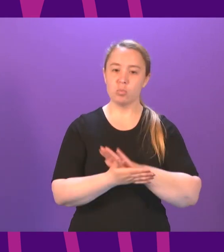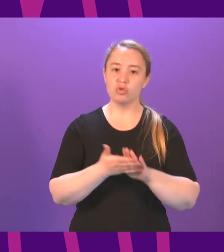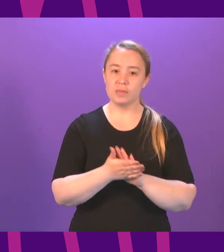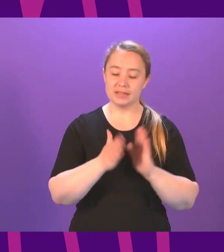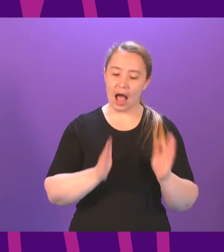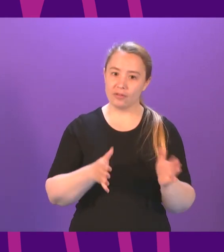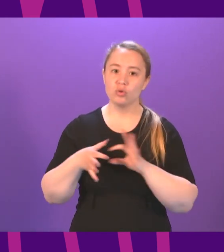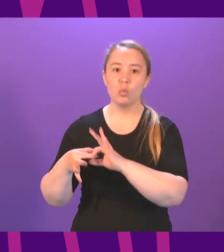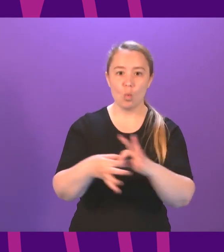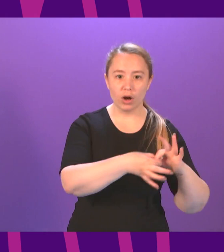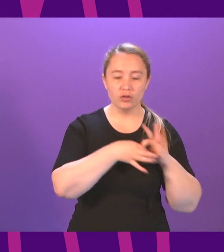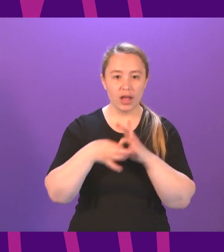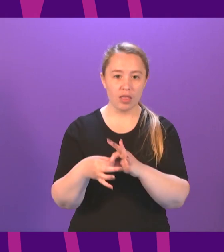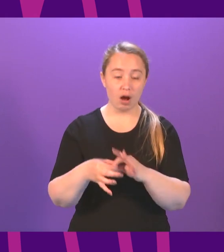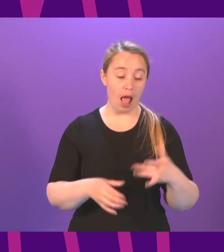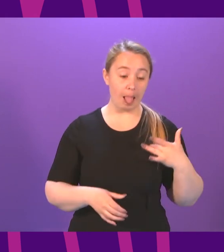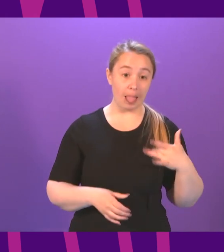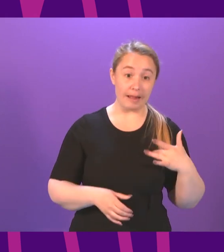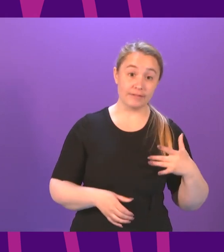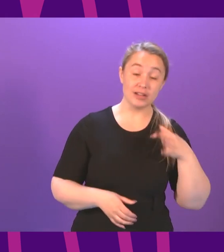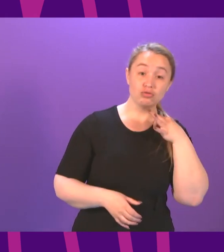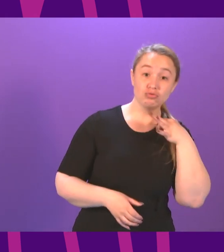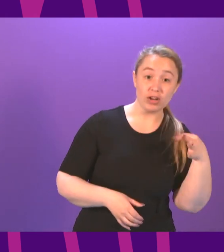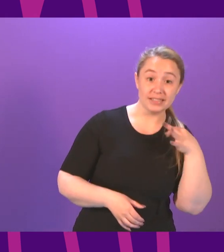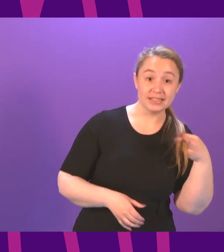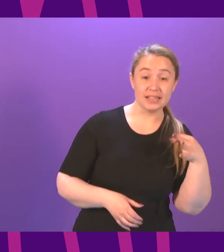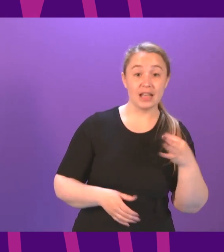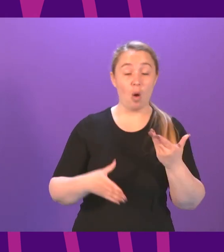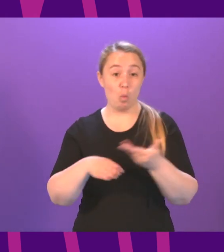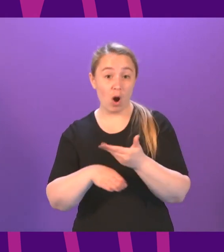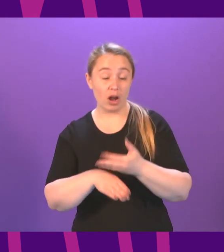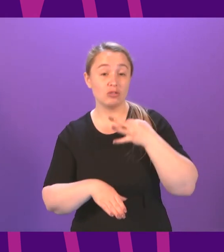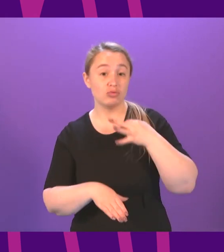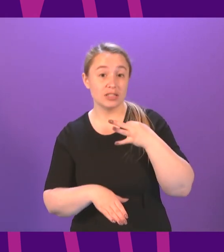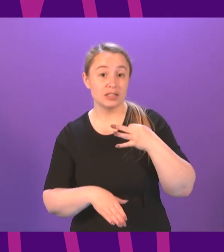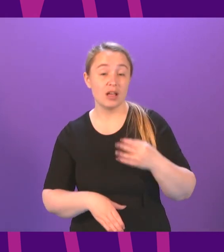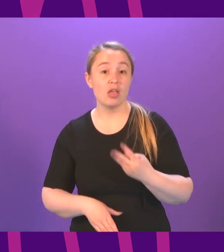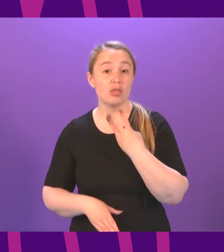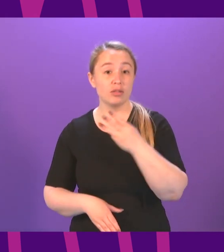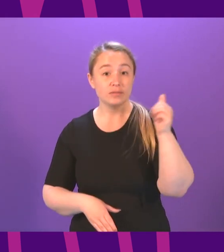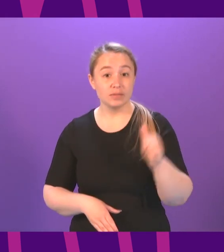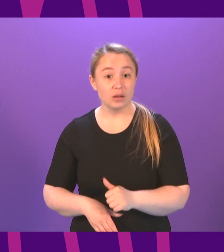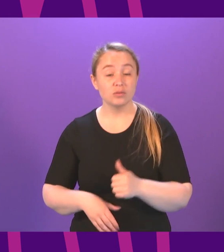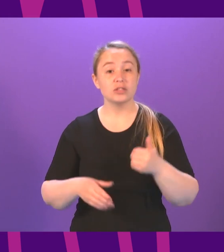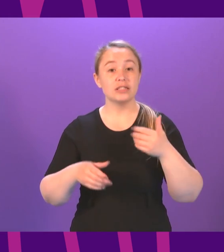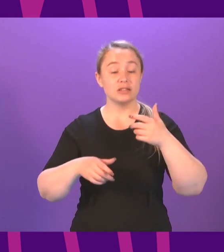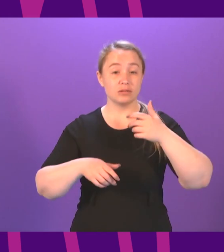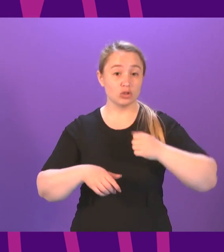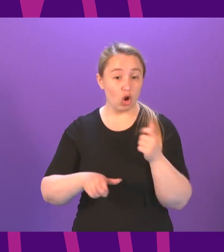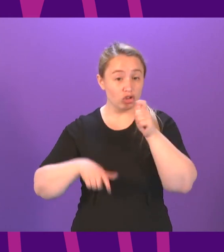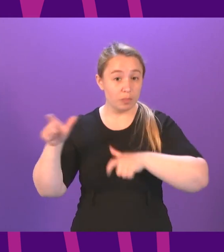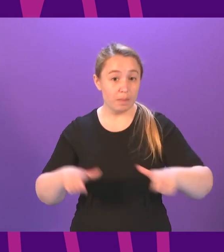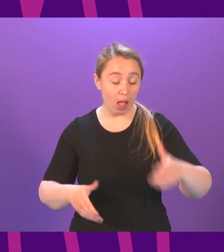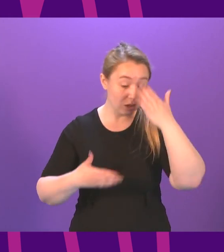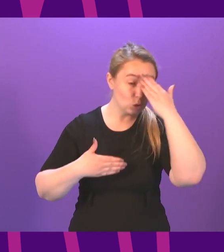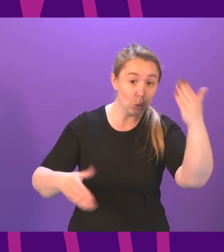because lives and livelihoods remain at risk. There are more than 300,000 Scots who don't know if they have a job to go back to. We have suffered